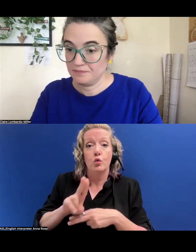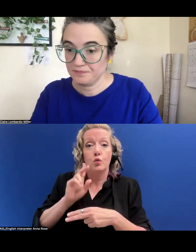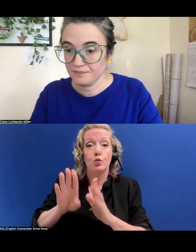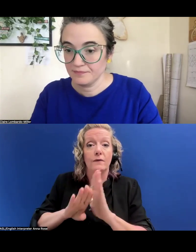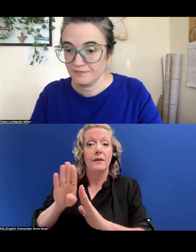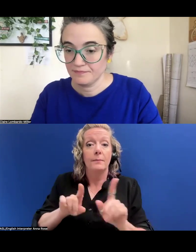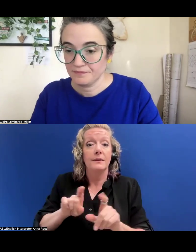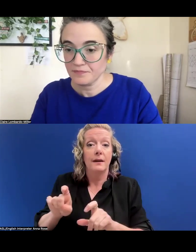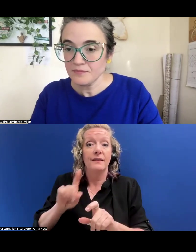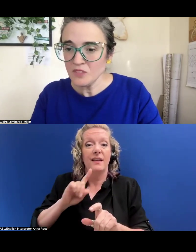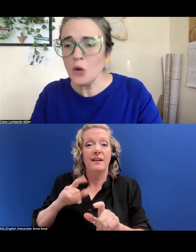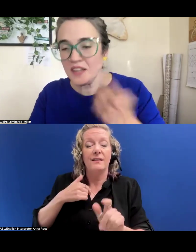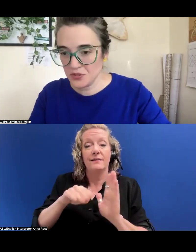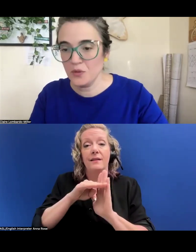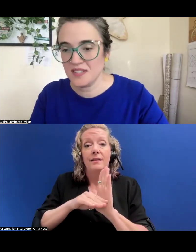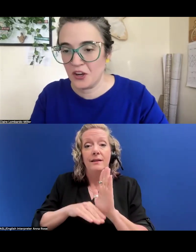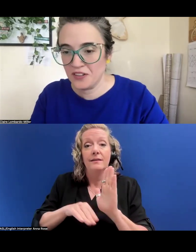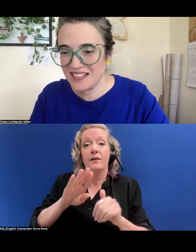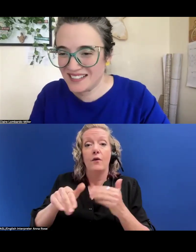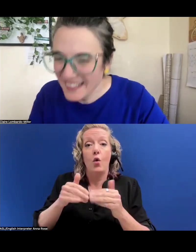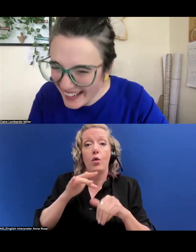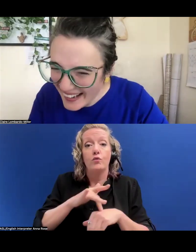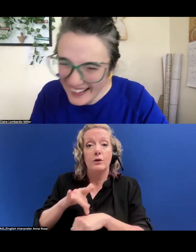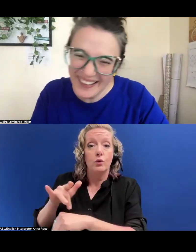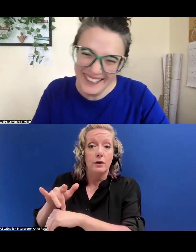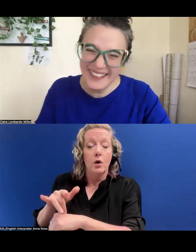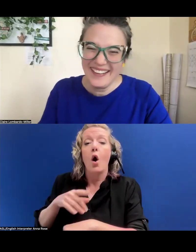in it. Oh, thank you. Someone said they're in the test.